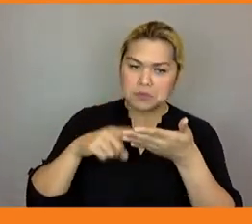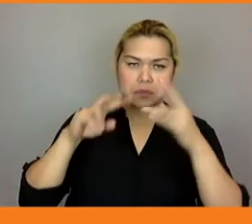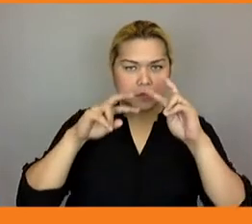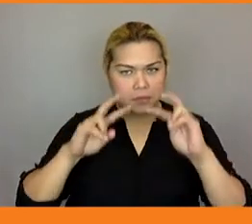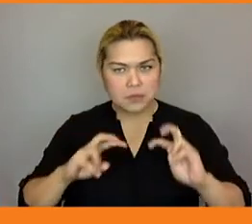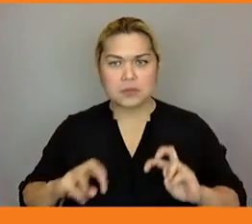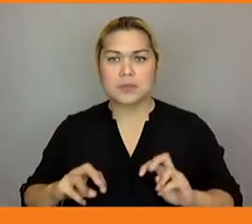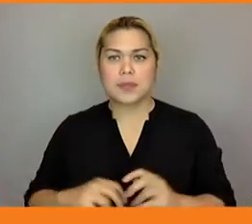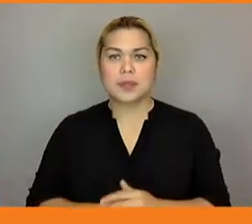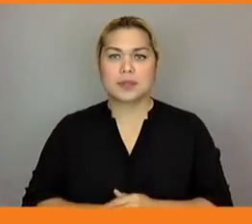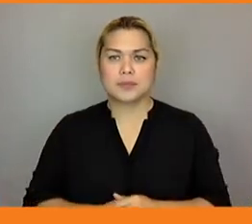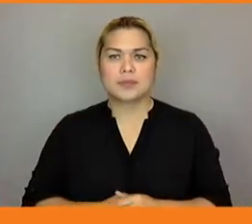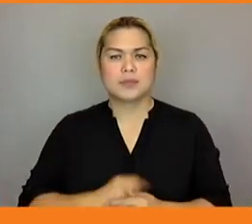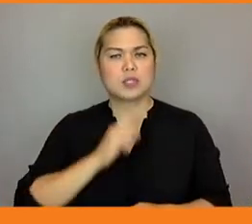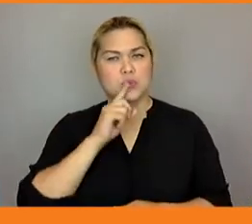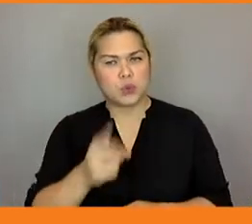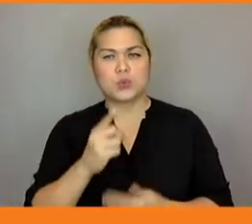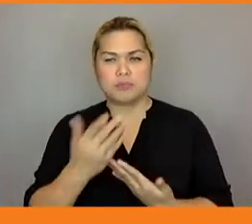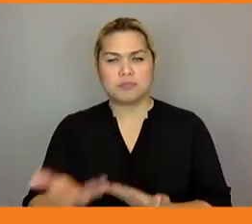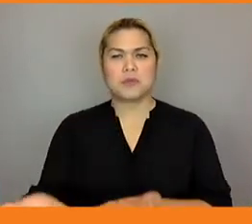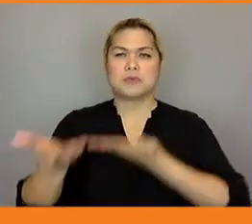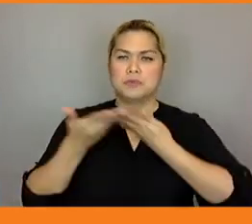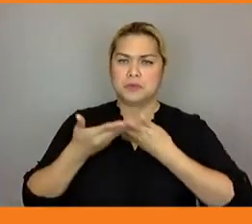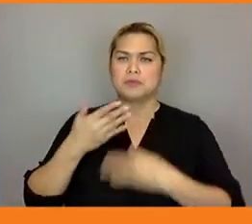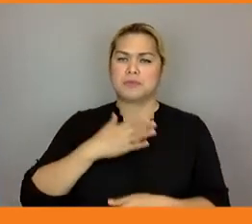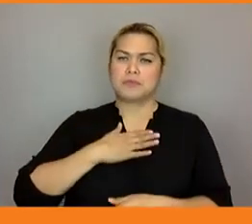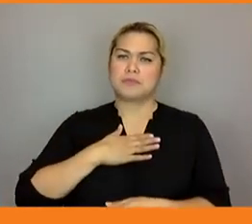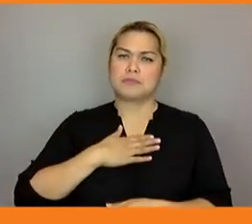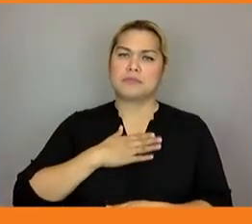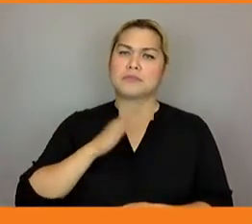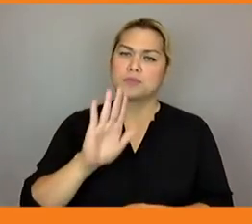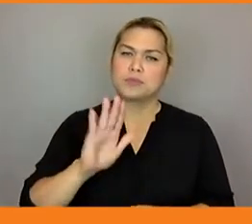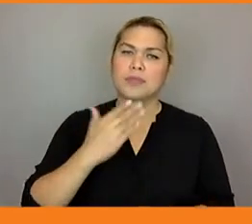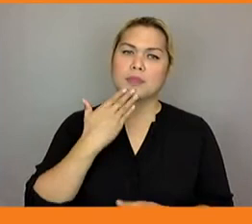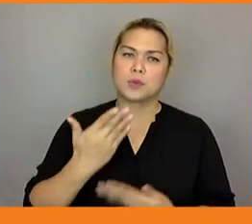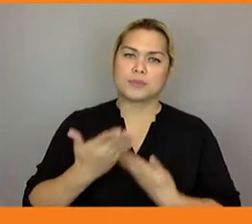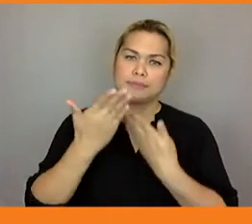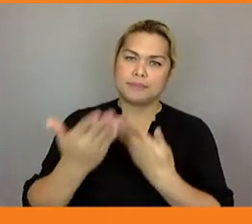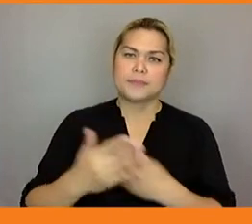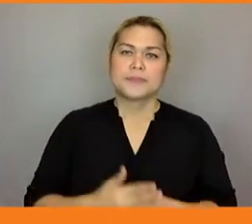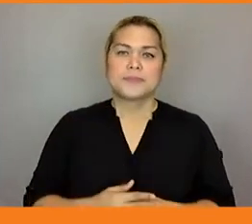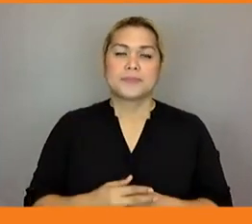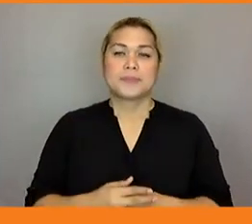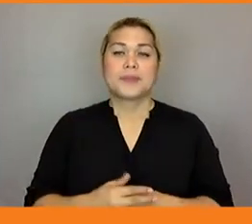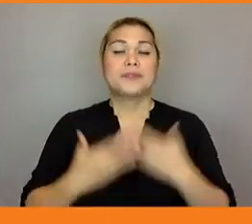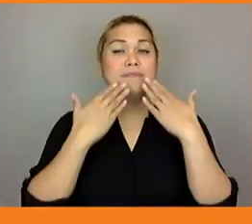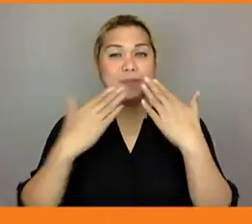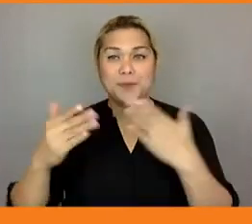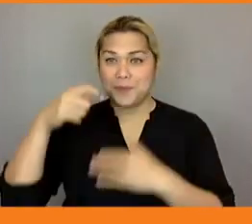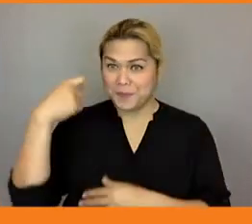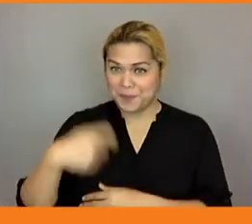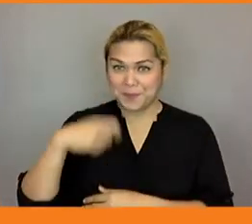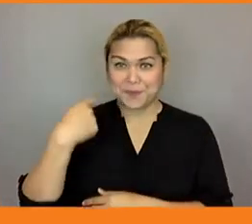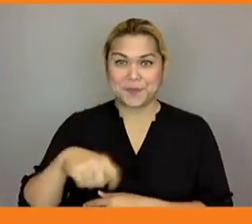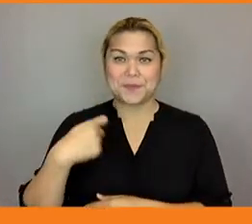proposal from you. Thank you. Thank you, Mr. President. And Manta, I think you will be to get engaging with